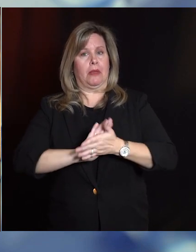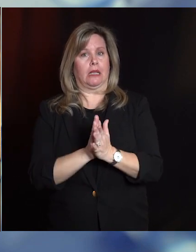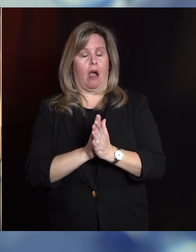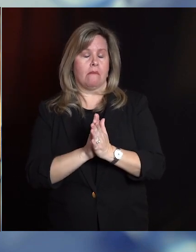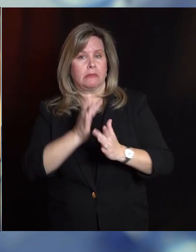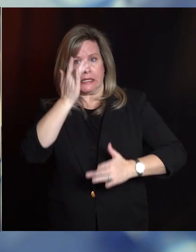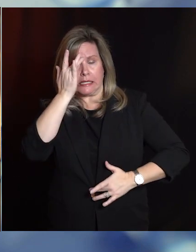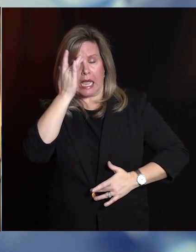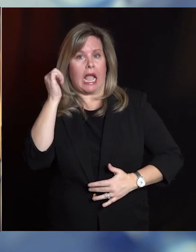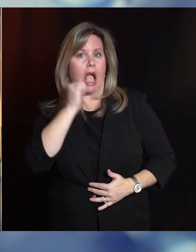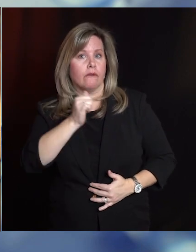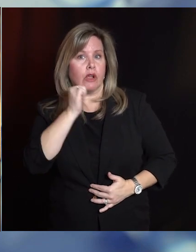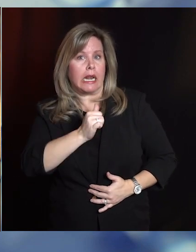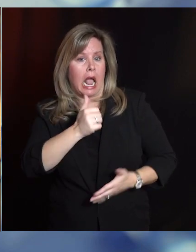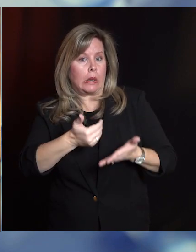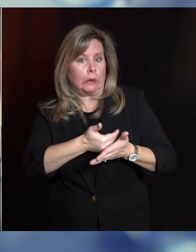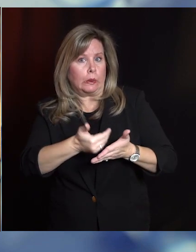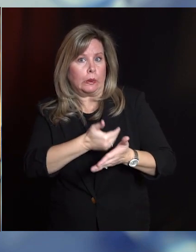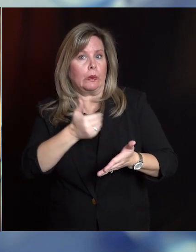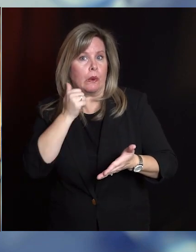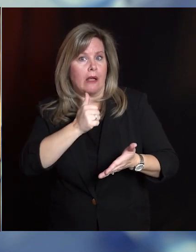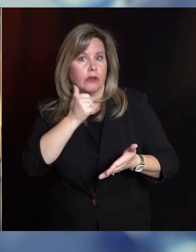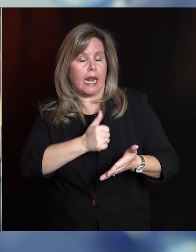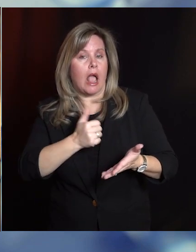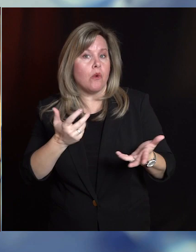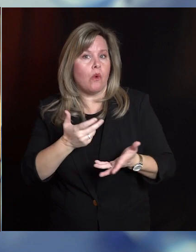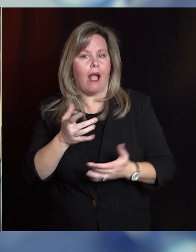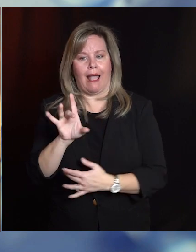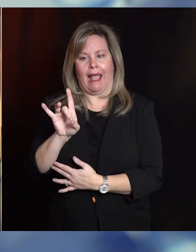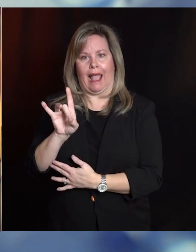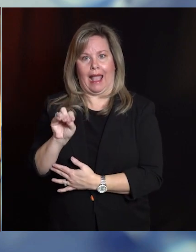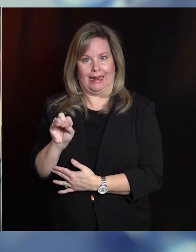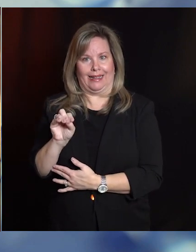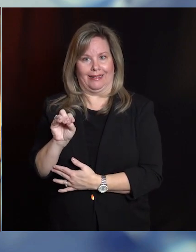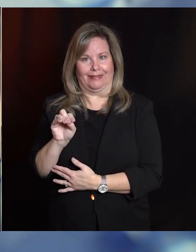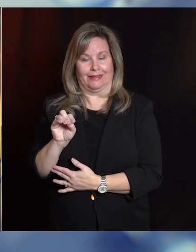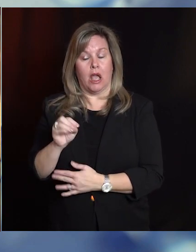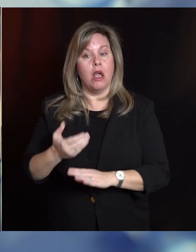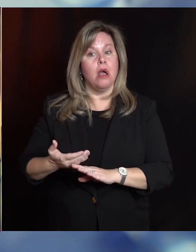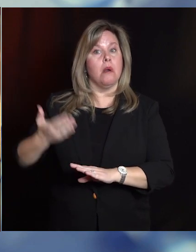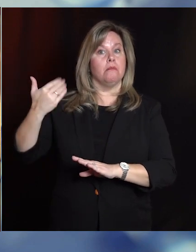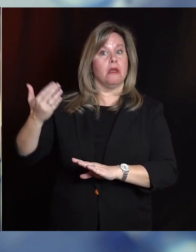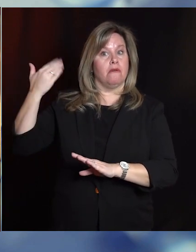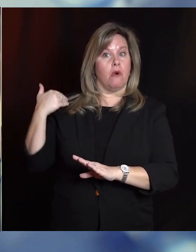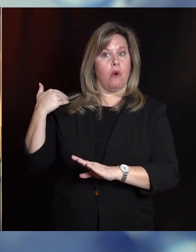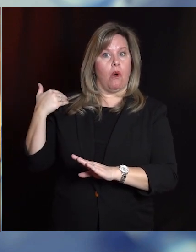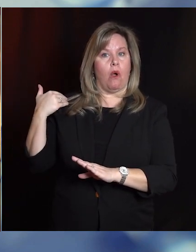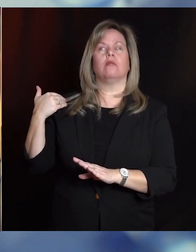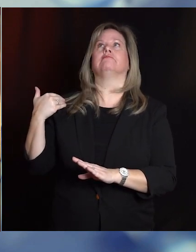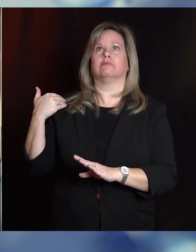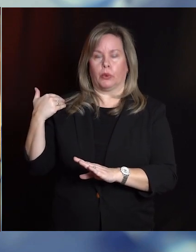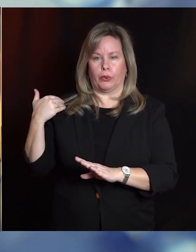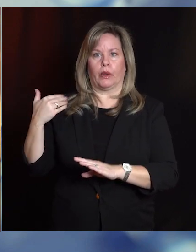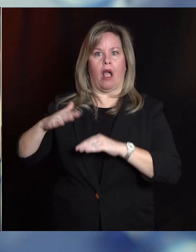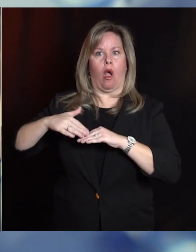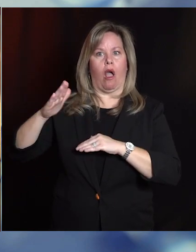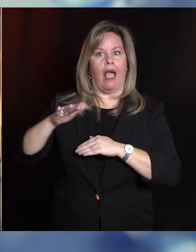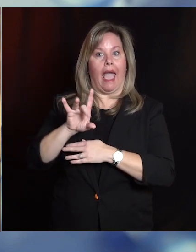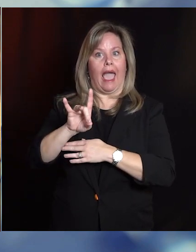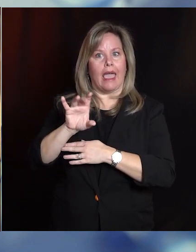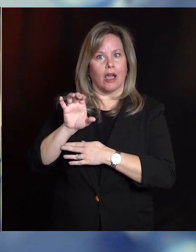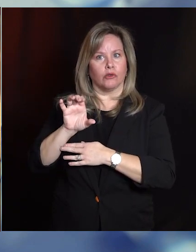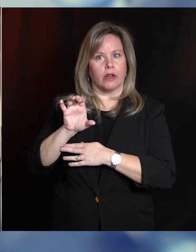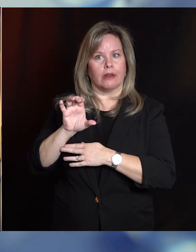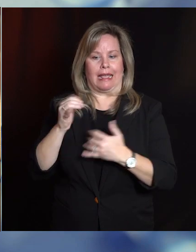at a few months ago, where we were seeing an average of almost 800 new cases per day. And our positivity rate,